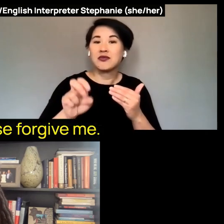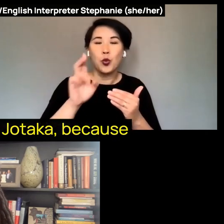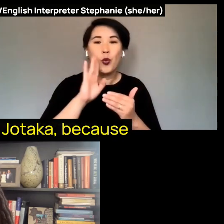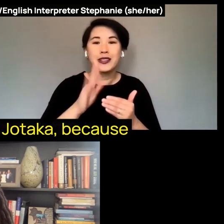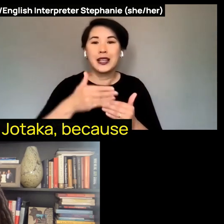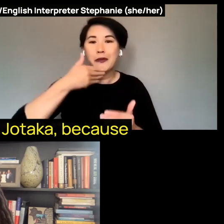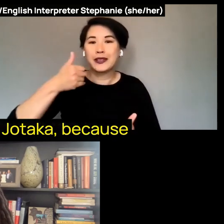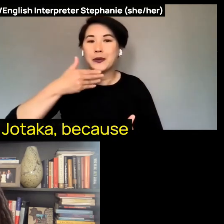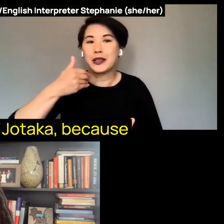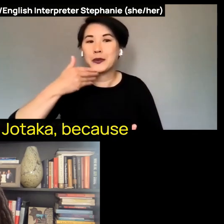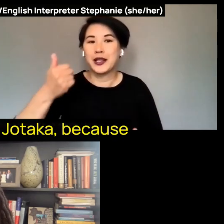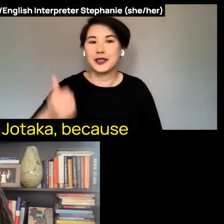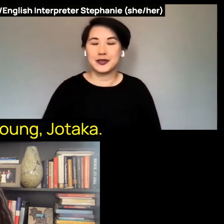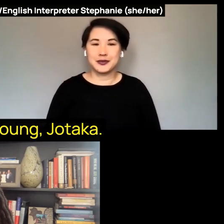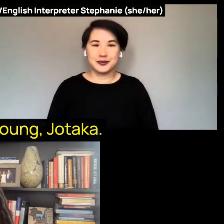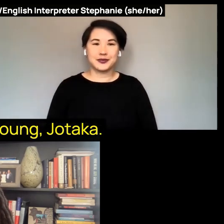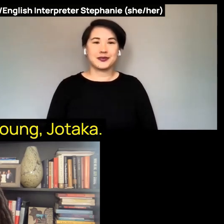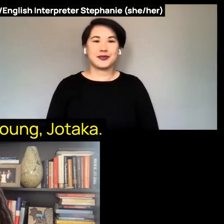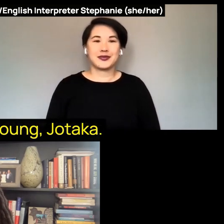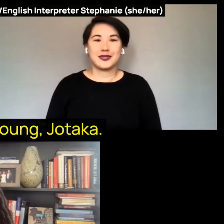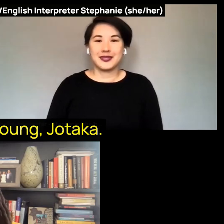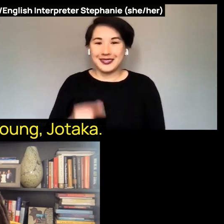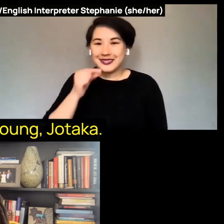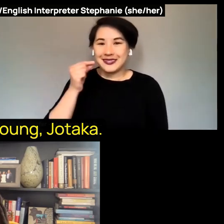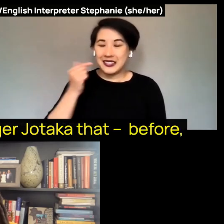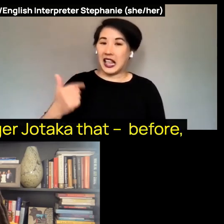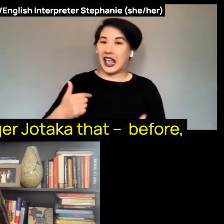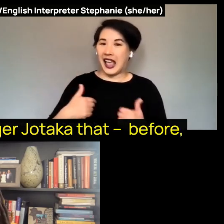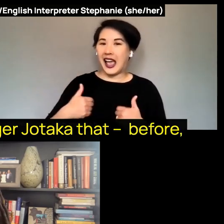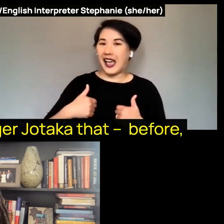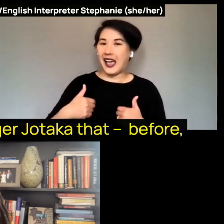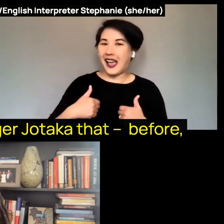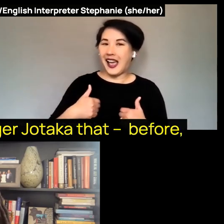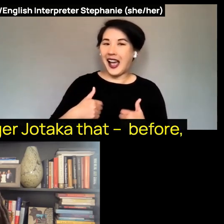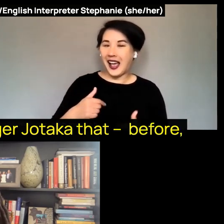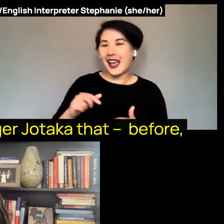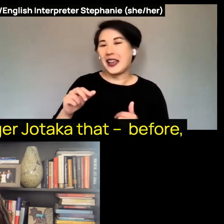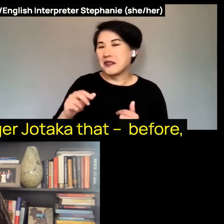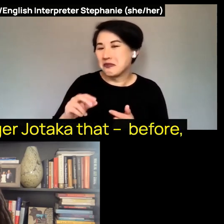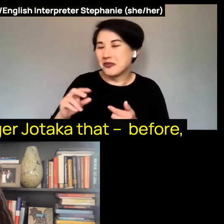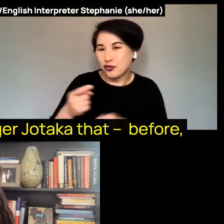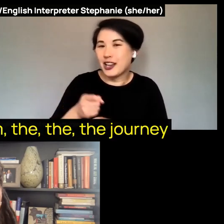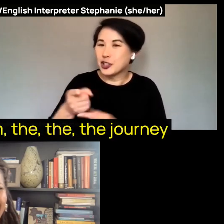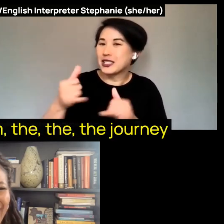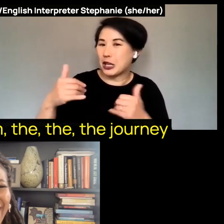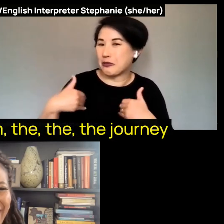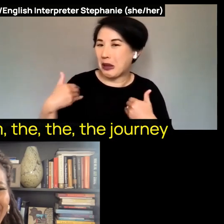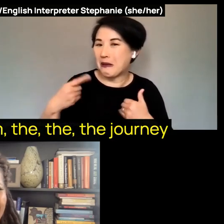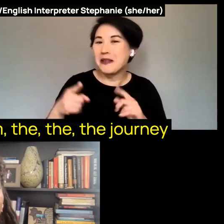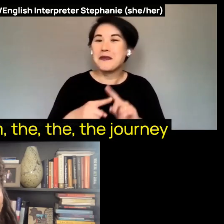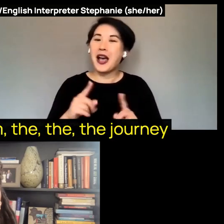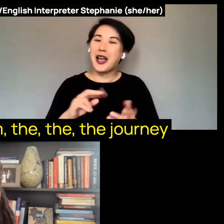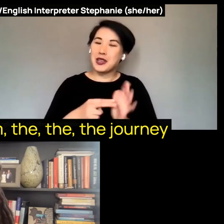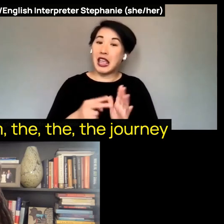Please forgive me. I meant younger Jotaka because you are still young, Jotaka. But I meant the younger Jotaka that before you've